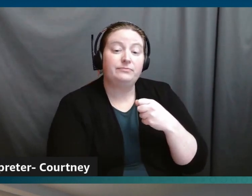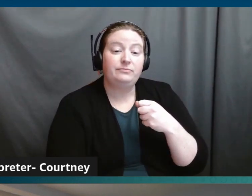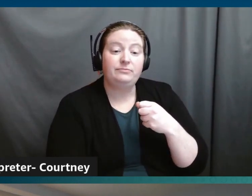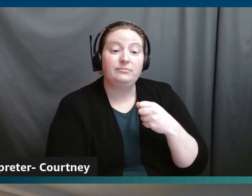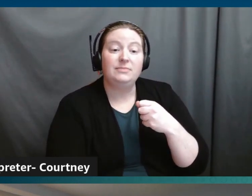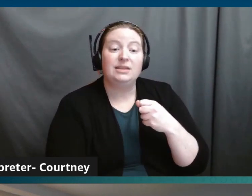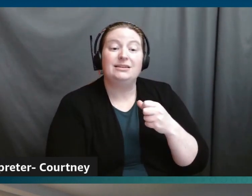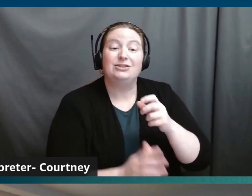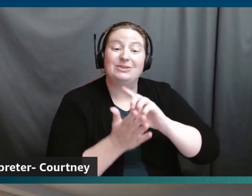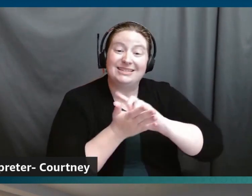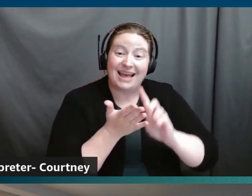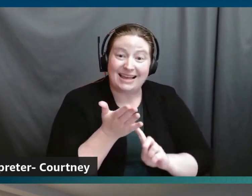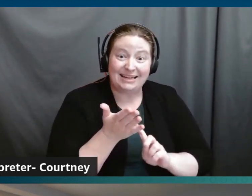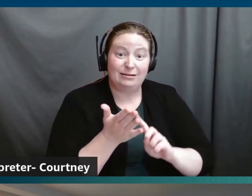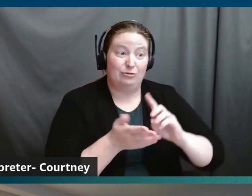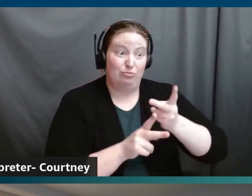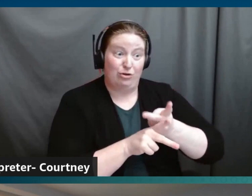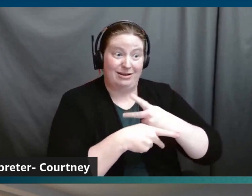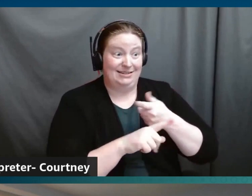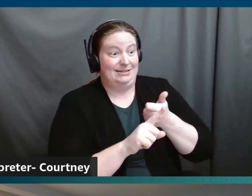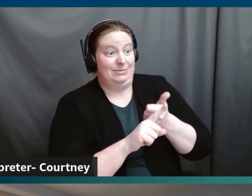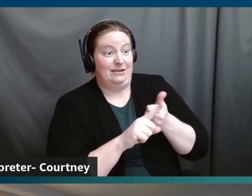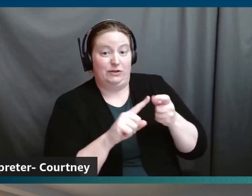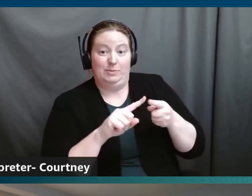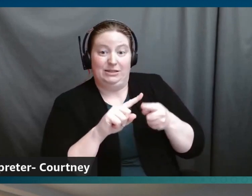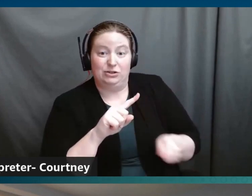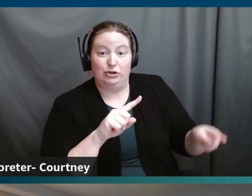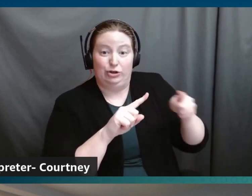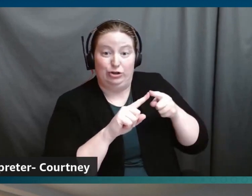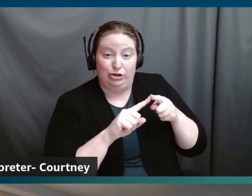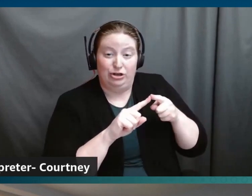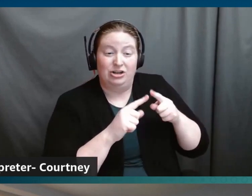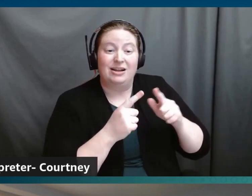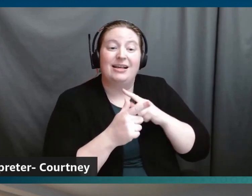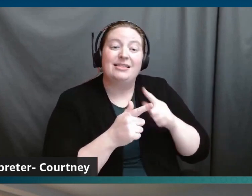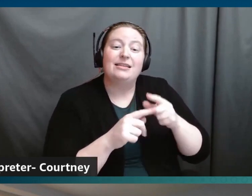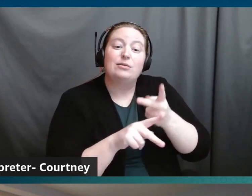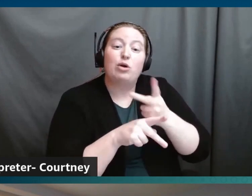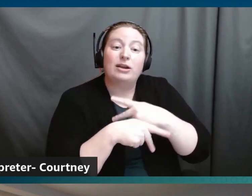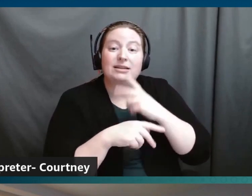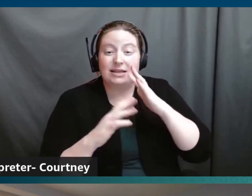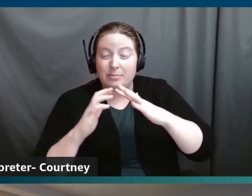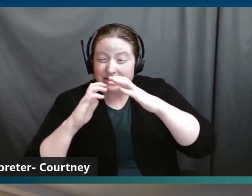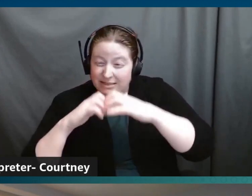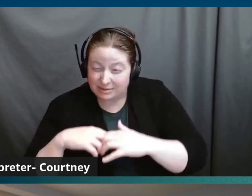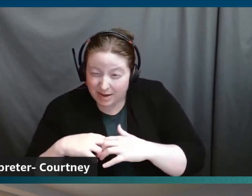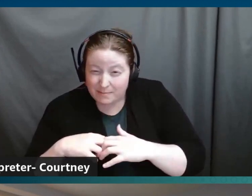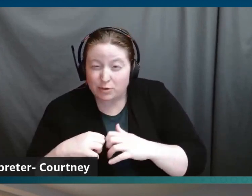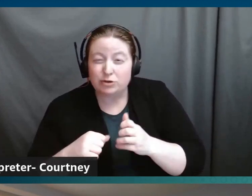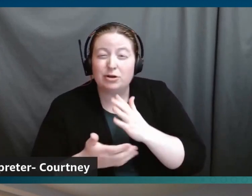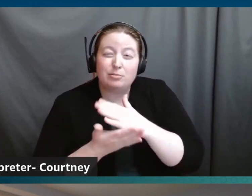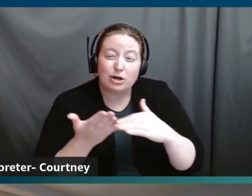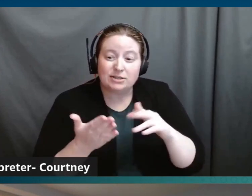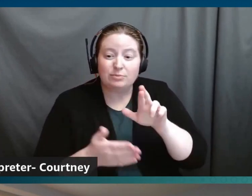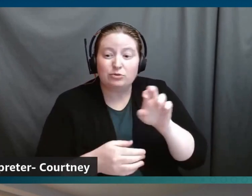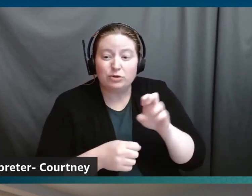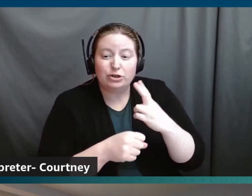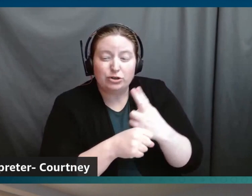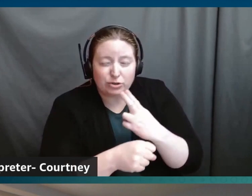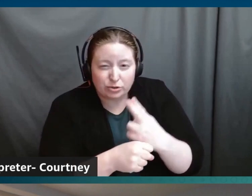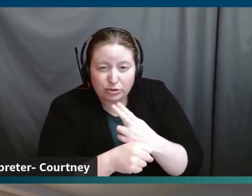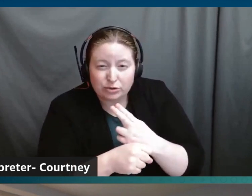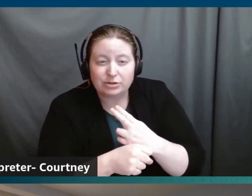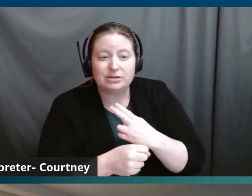circular by design. And so the products can then be disassembled, and then the parts can be reused, or the materials inside of the